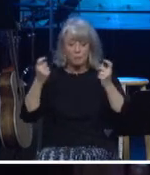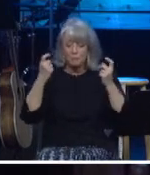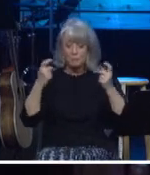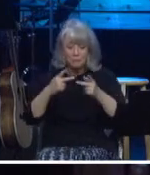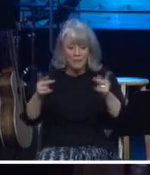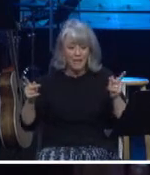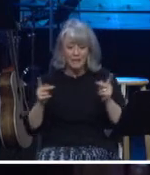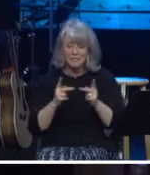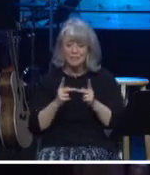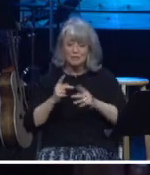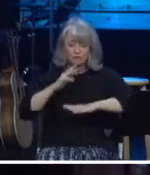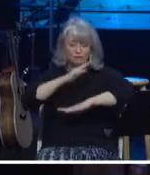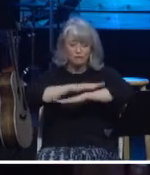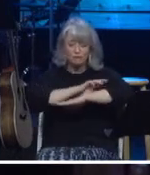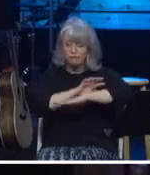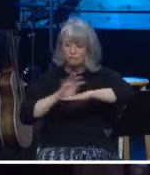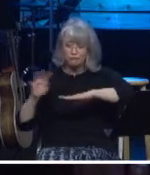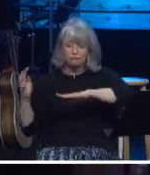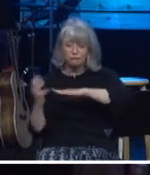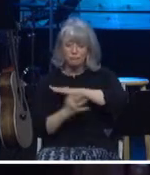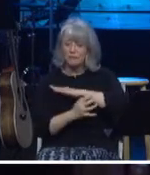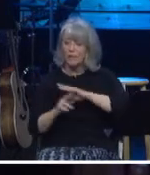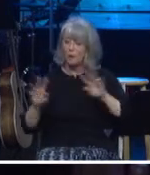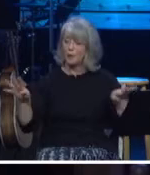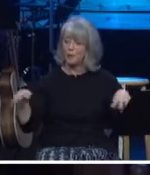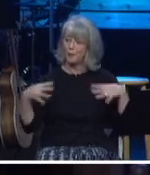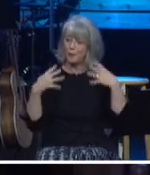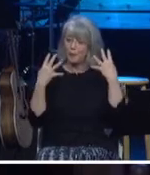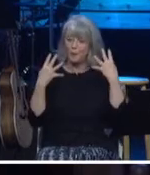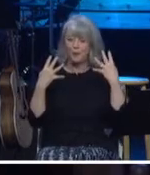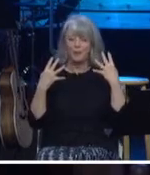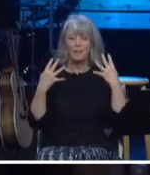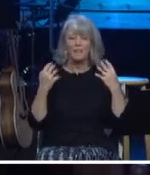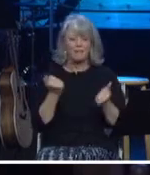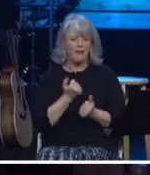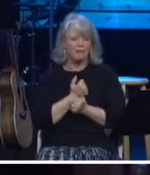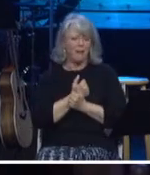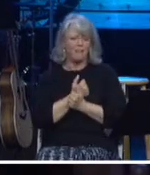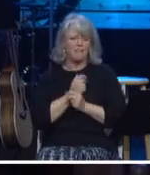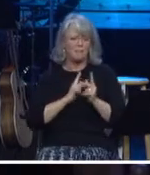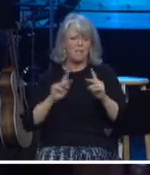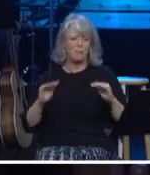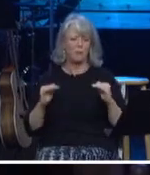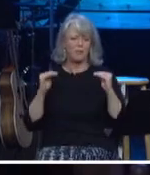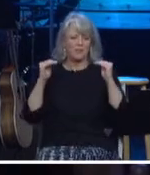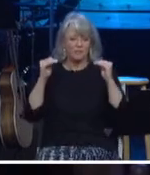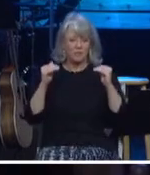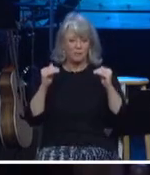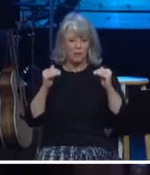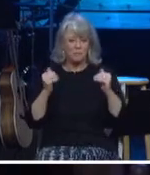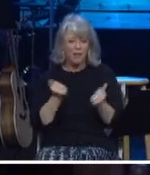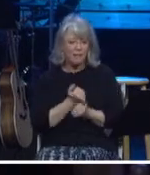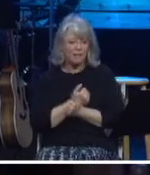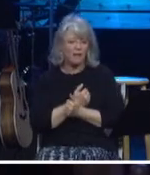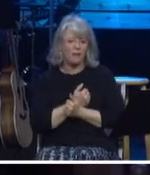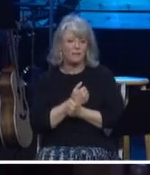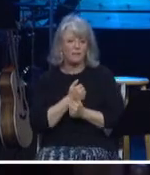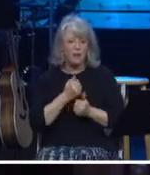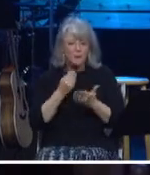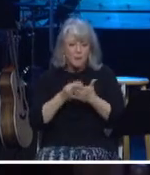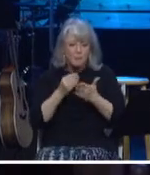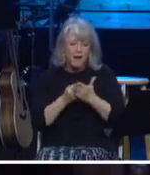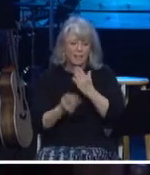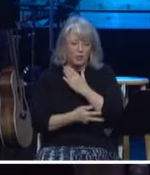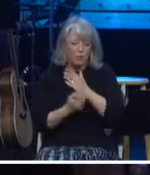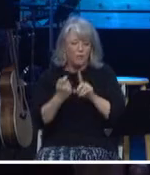They didn't love God. They loved their place of influence. They loved the money they would extort from the people. They loved